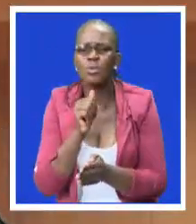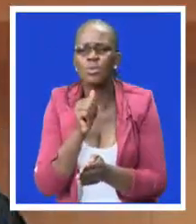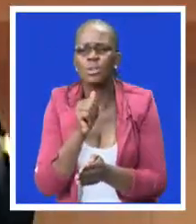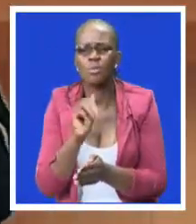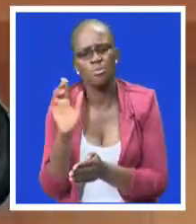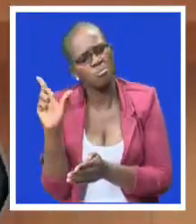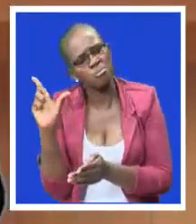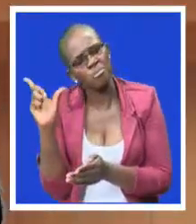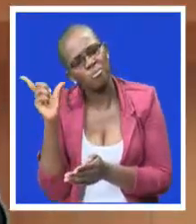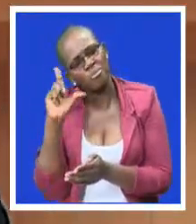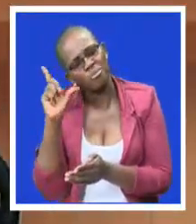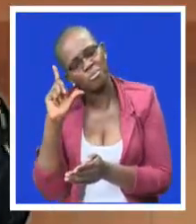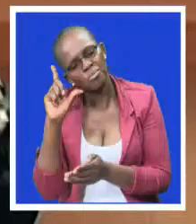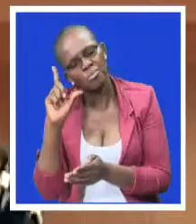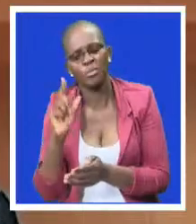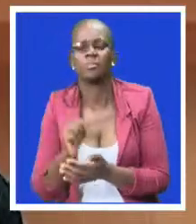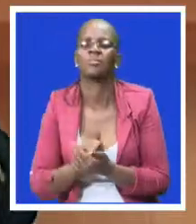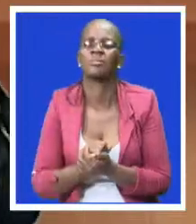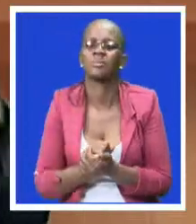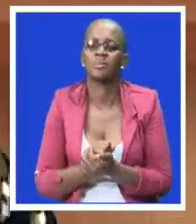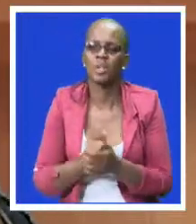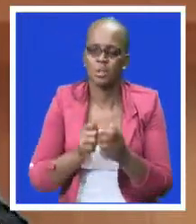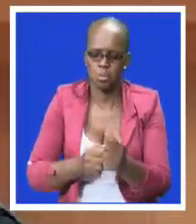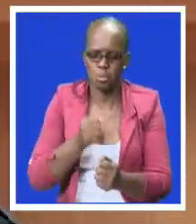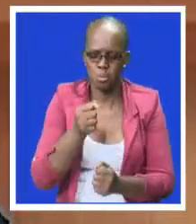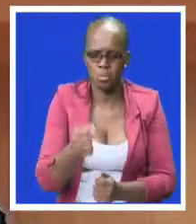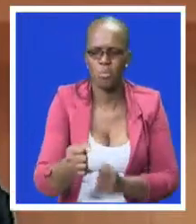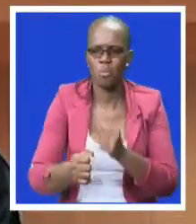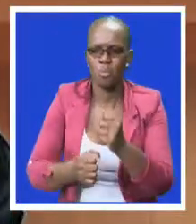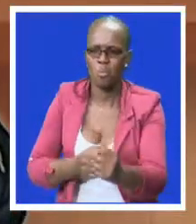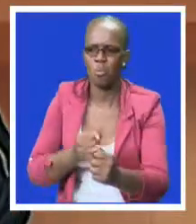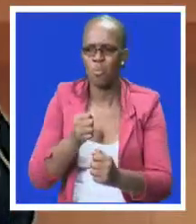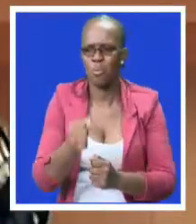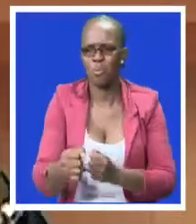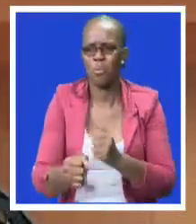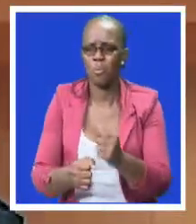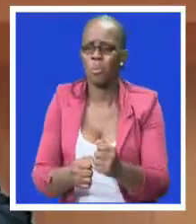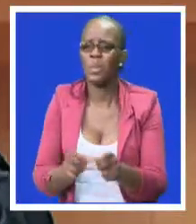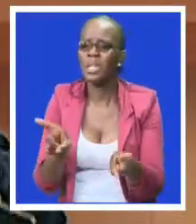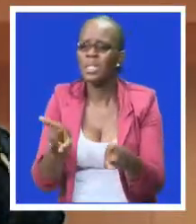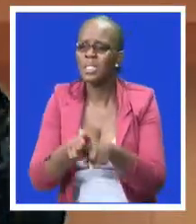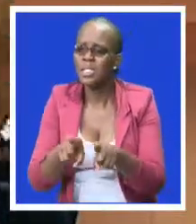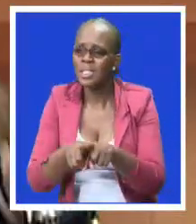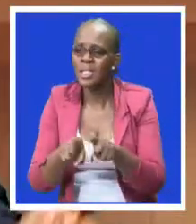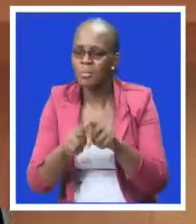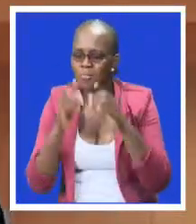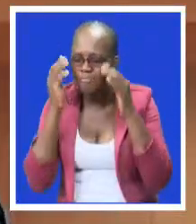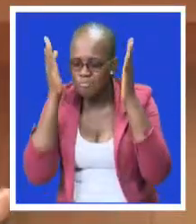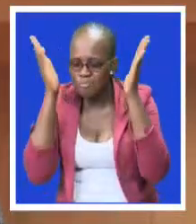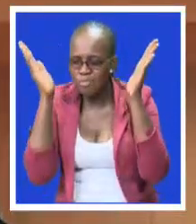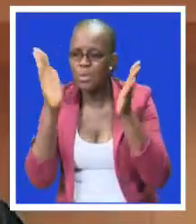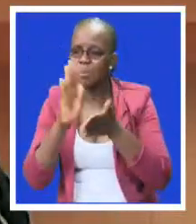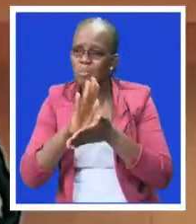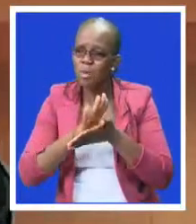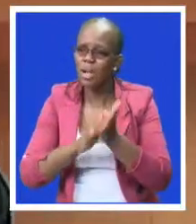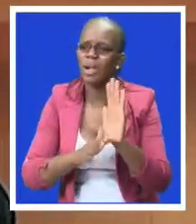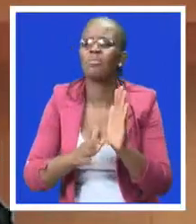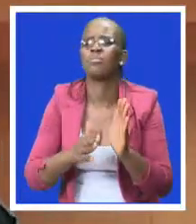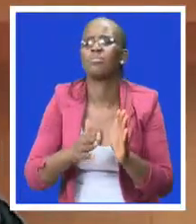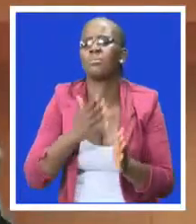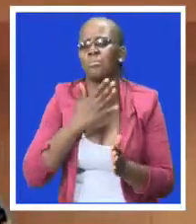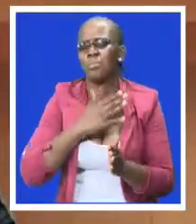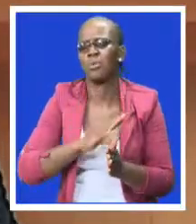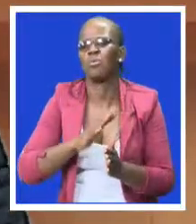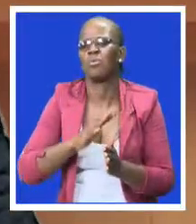likwane. Then from likwane we make mats whereby we use them when we are sleeping on. But in